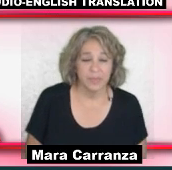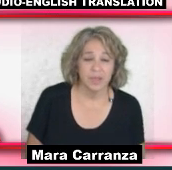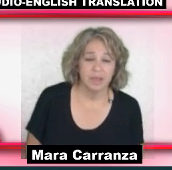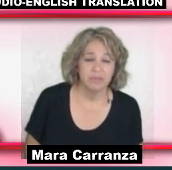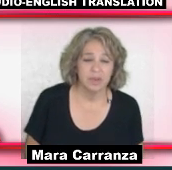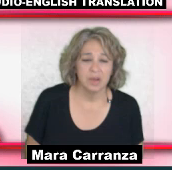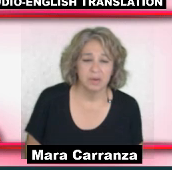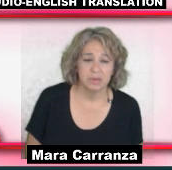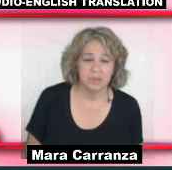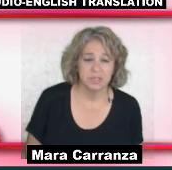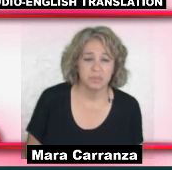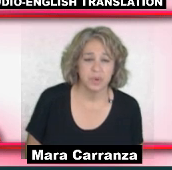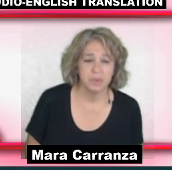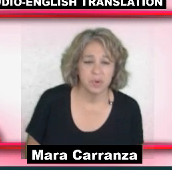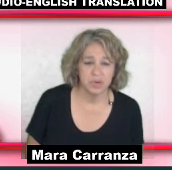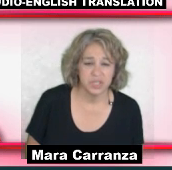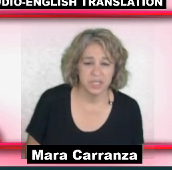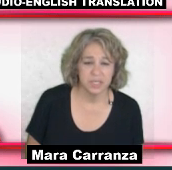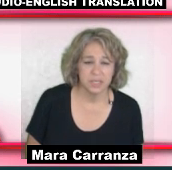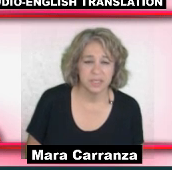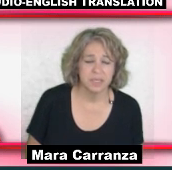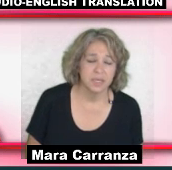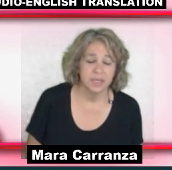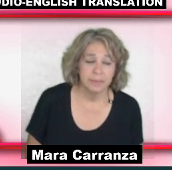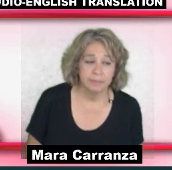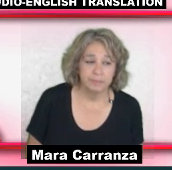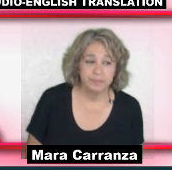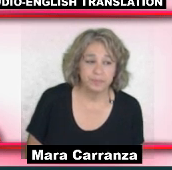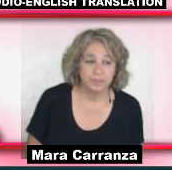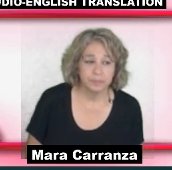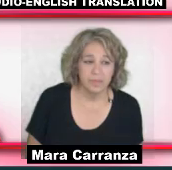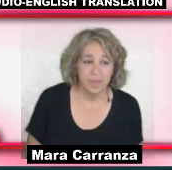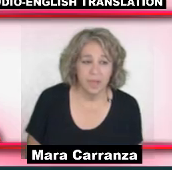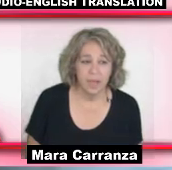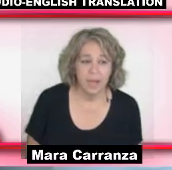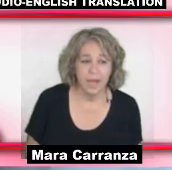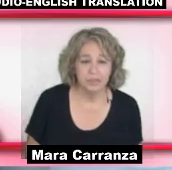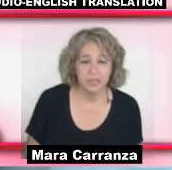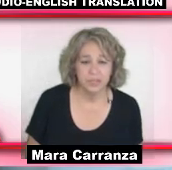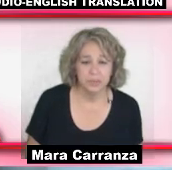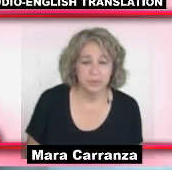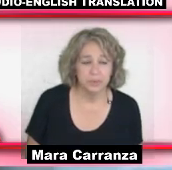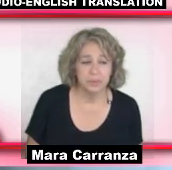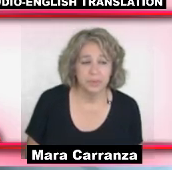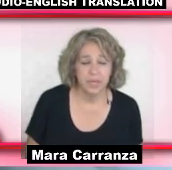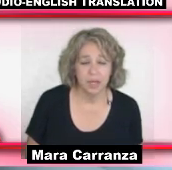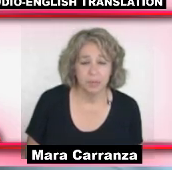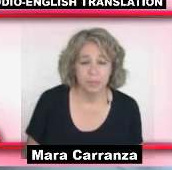there? If you can go to the Supreme Court Justice,